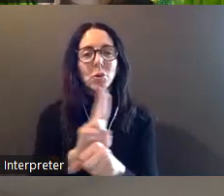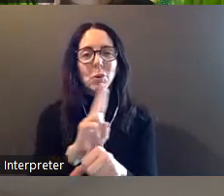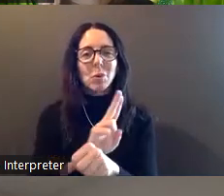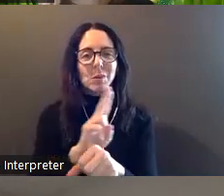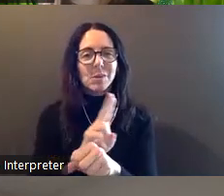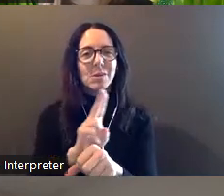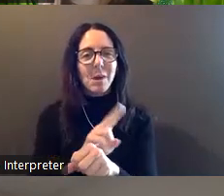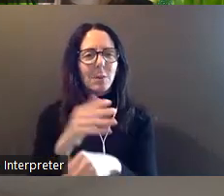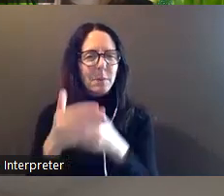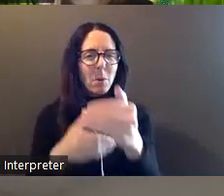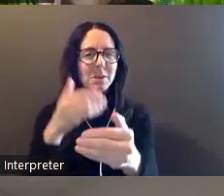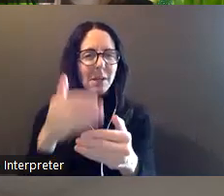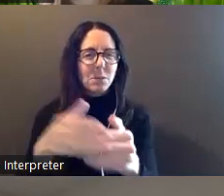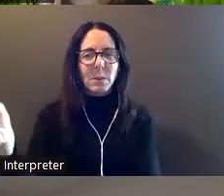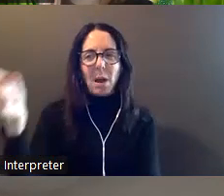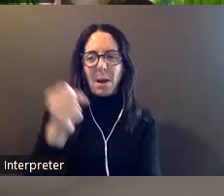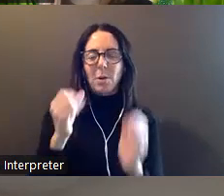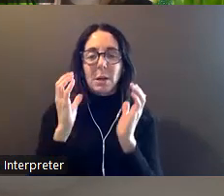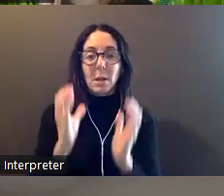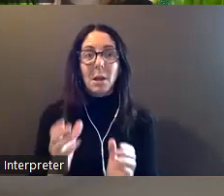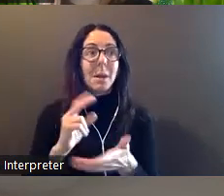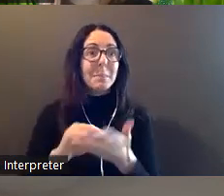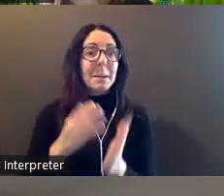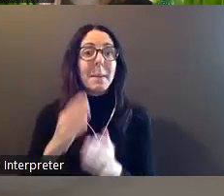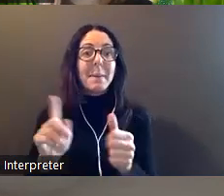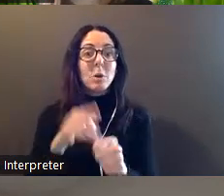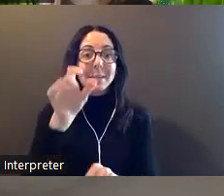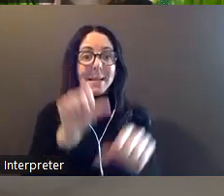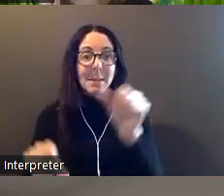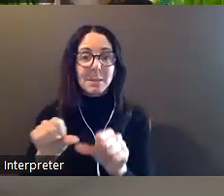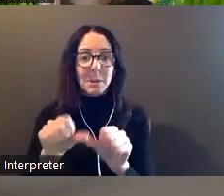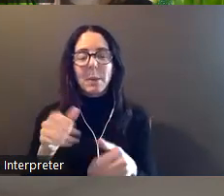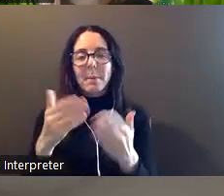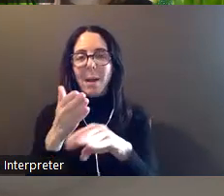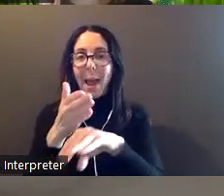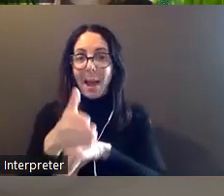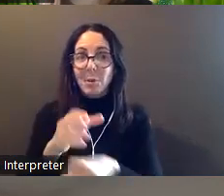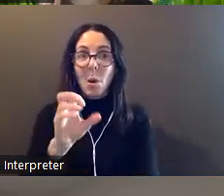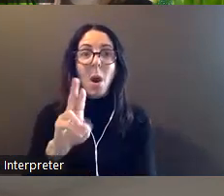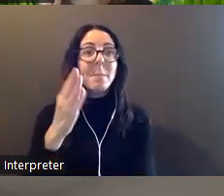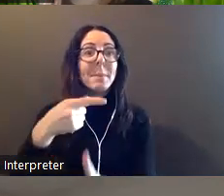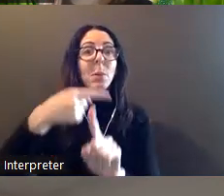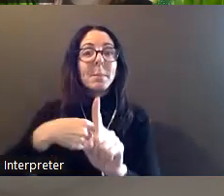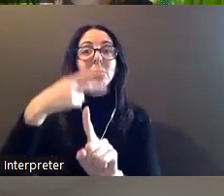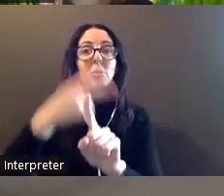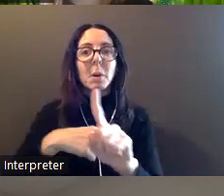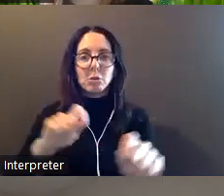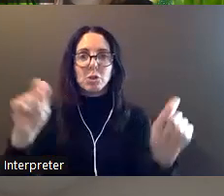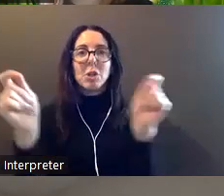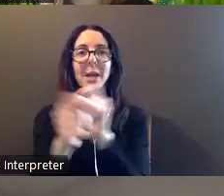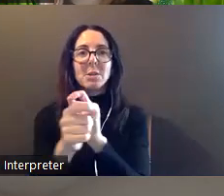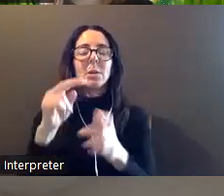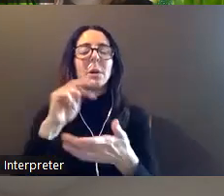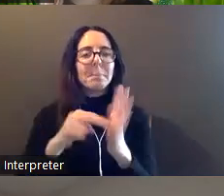having a client on with us. So we may do it after the initial assessment. Things may change in a month or two, and we may have to go in